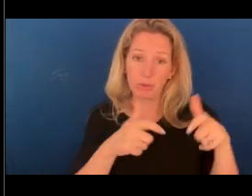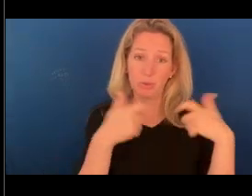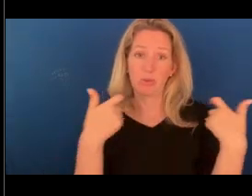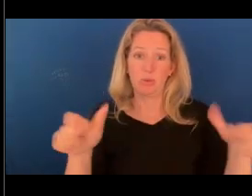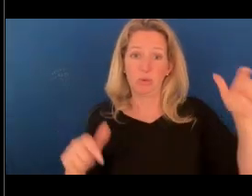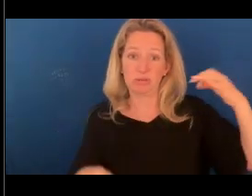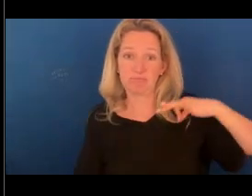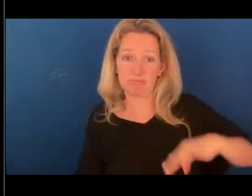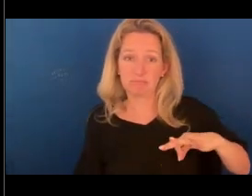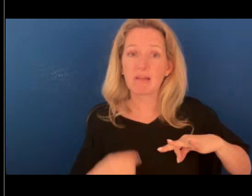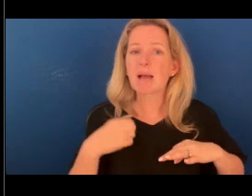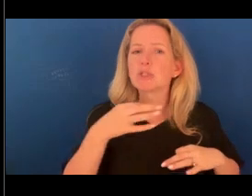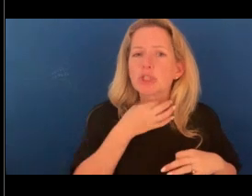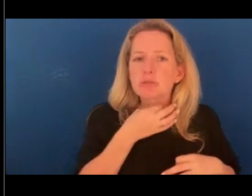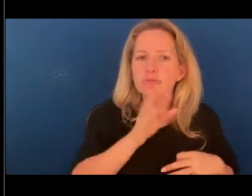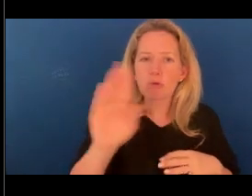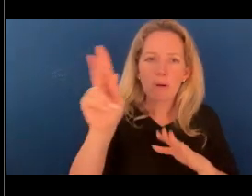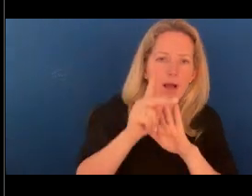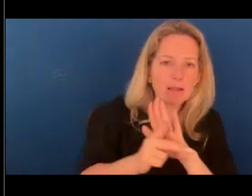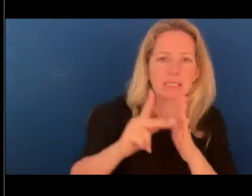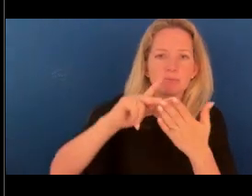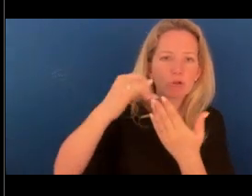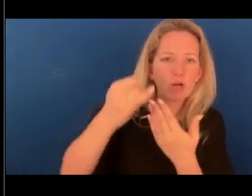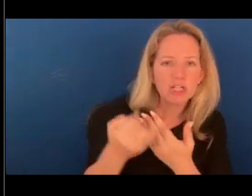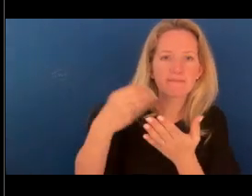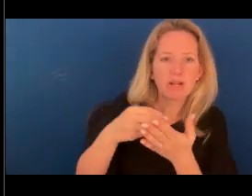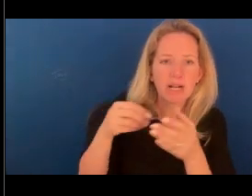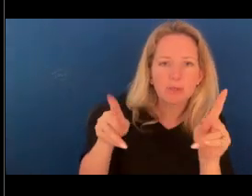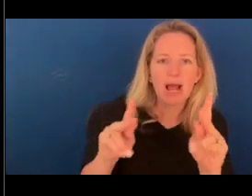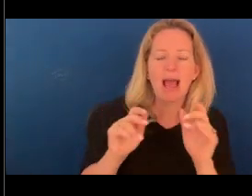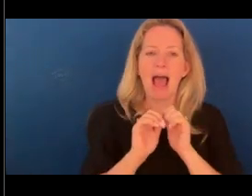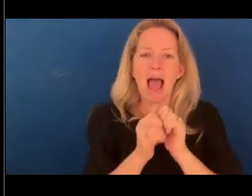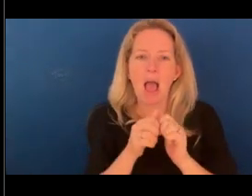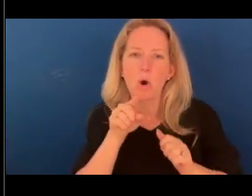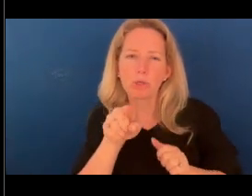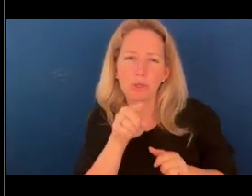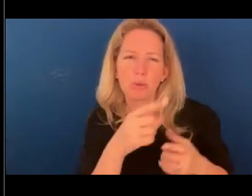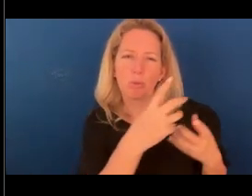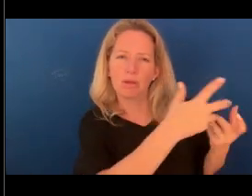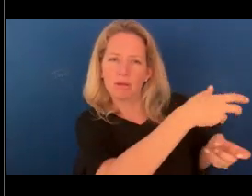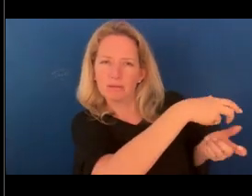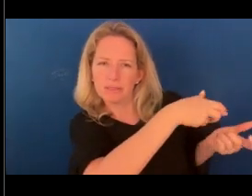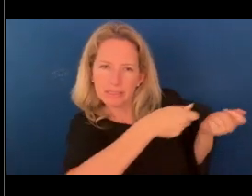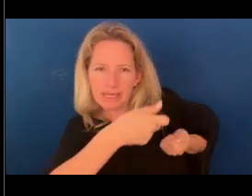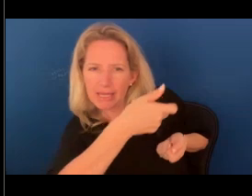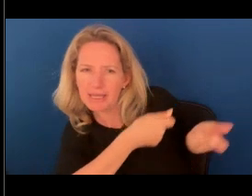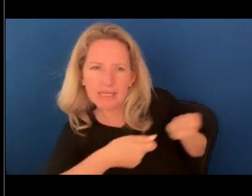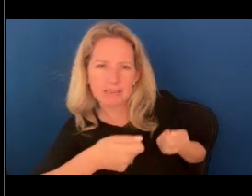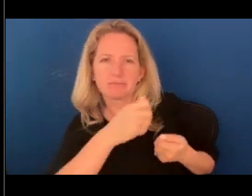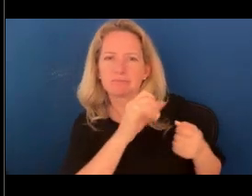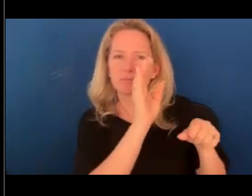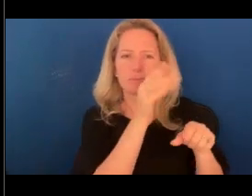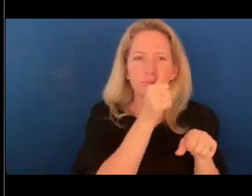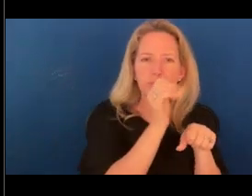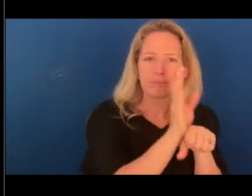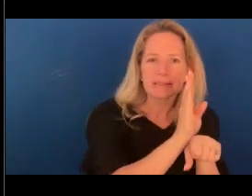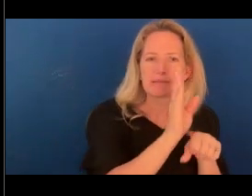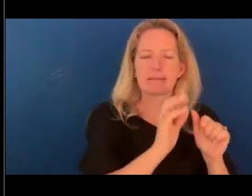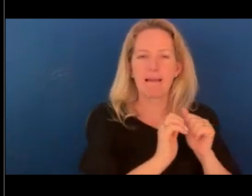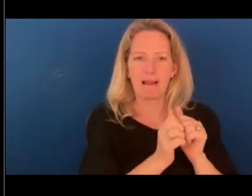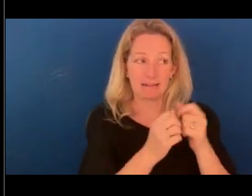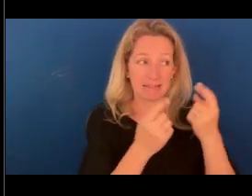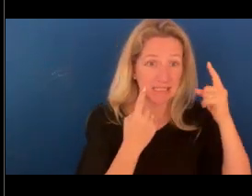in your policies and programs and funding opportunities, how you've engaged industry and if it's been successful. And yeah,